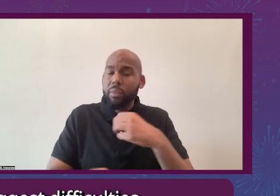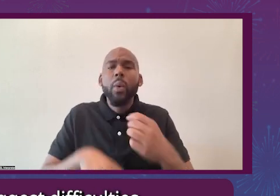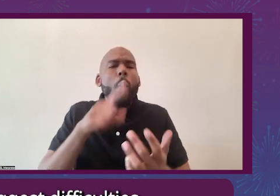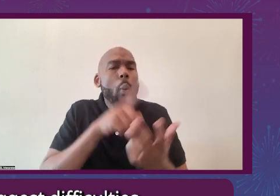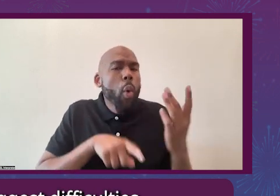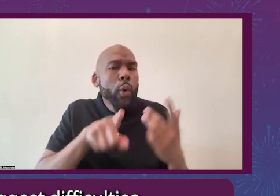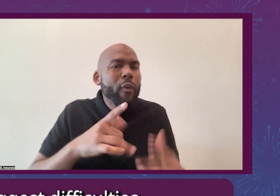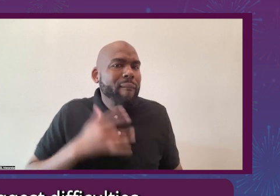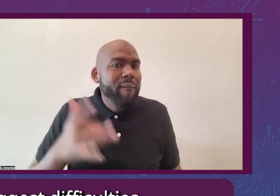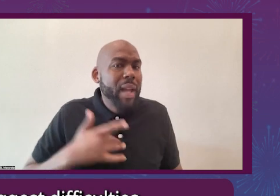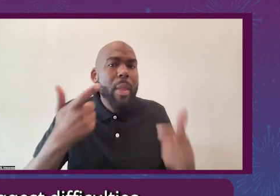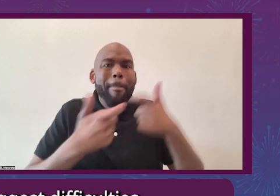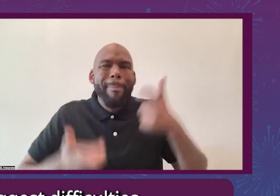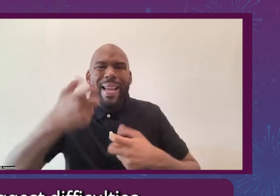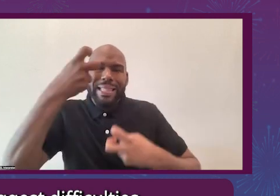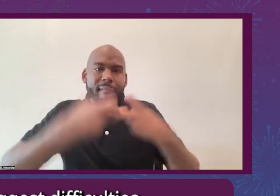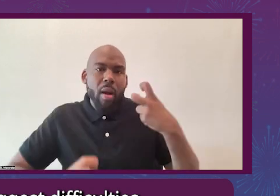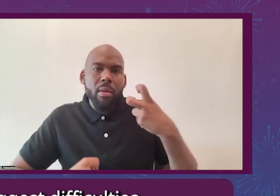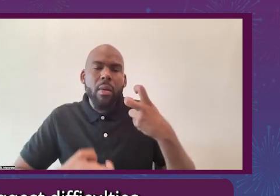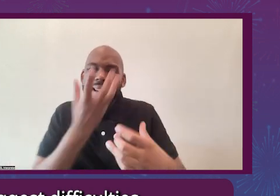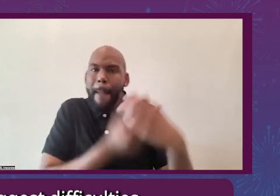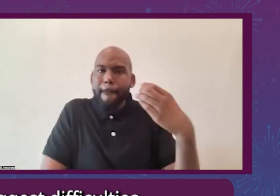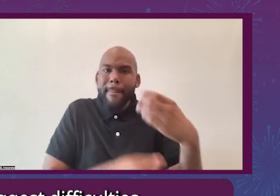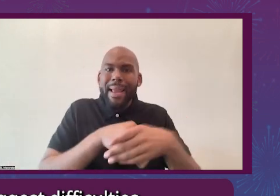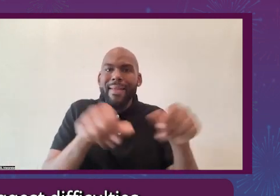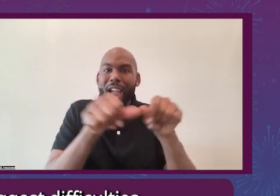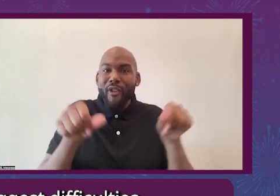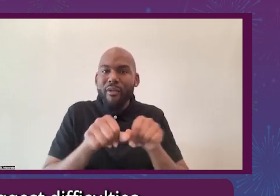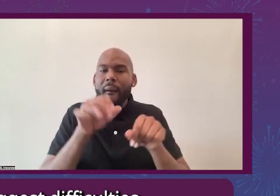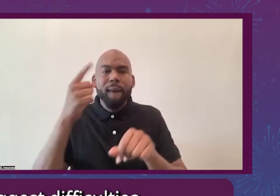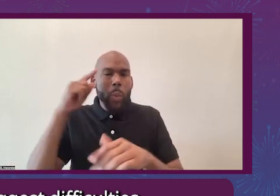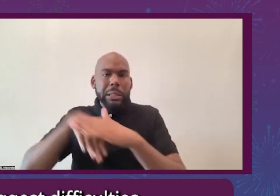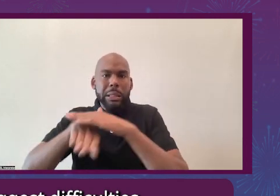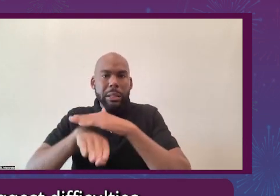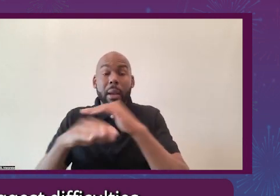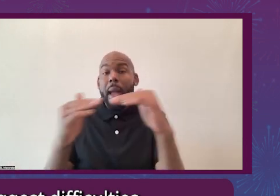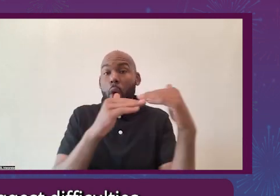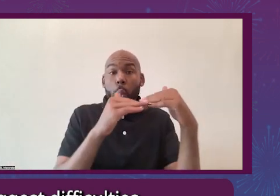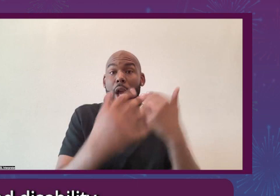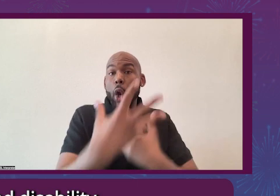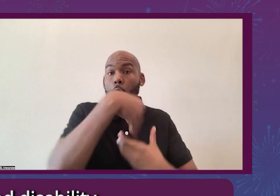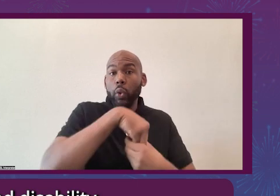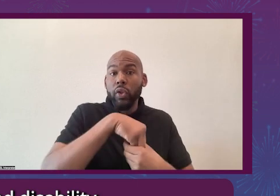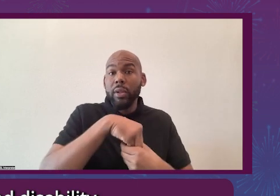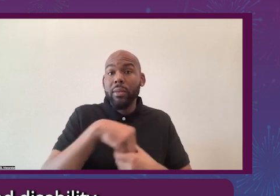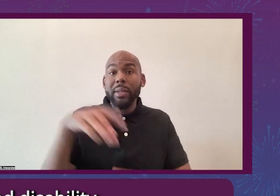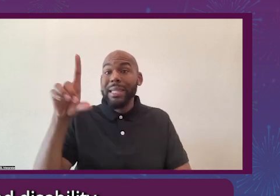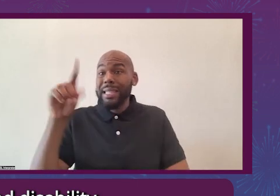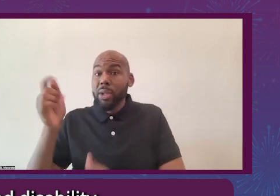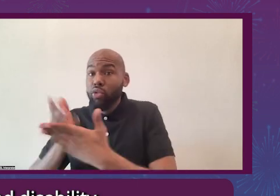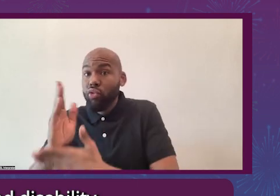number 3, what do you feel are the biggest difficulties or gaps in the areas of accessibility, equity,